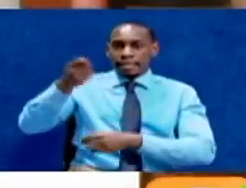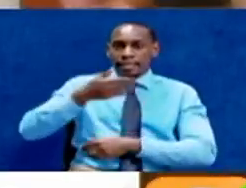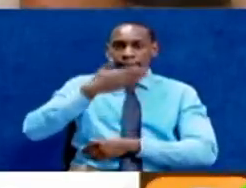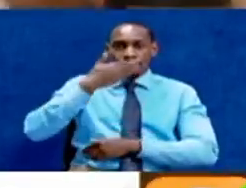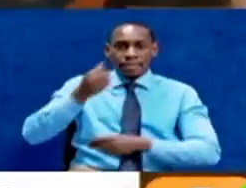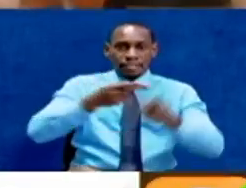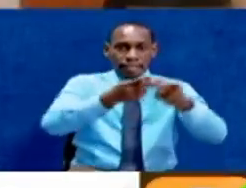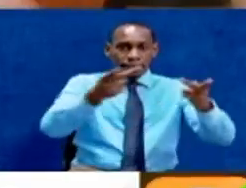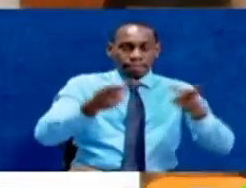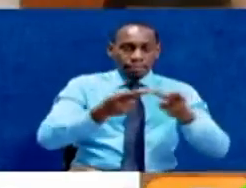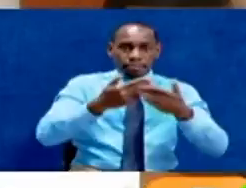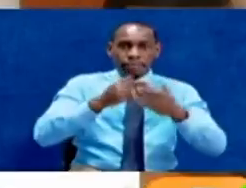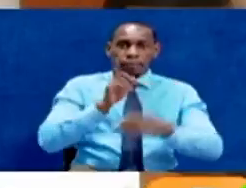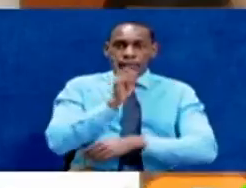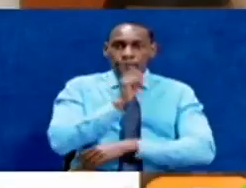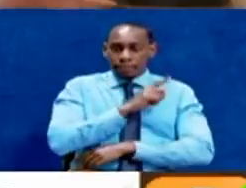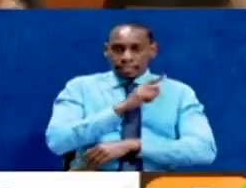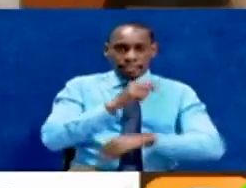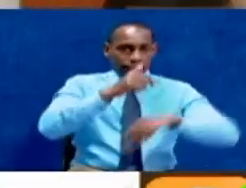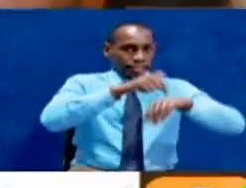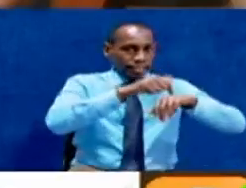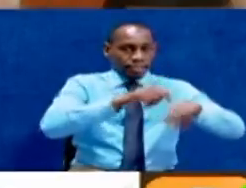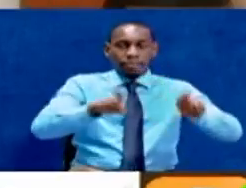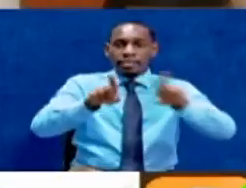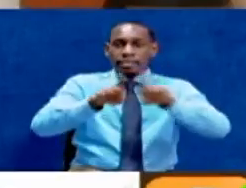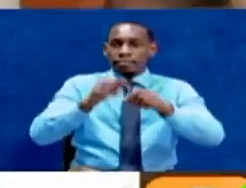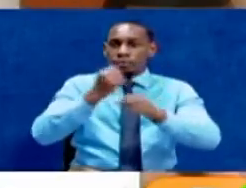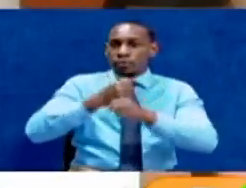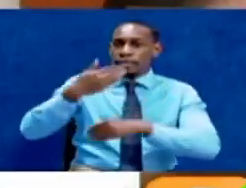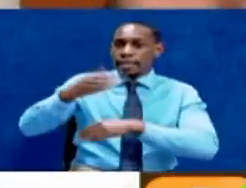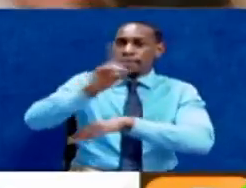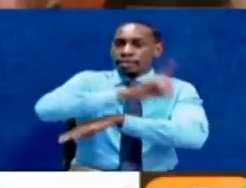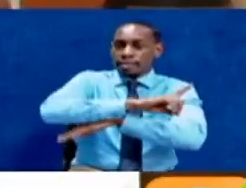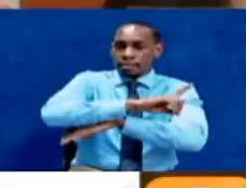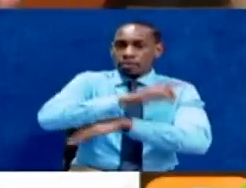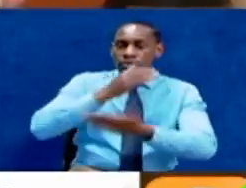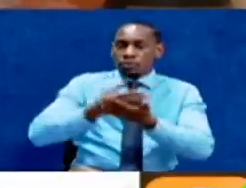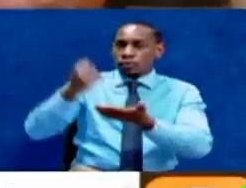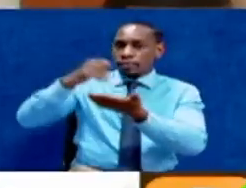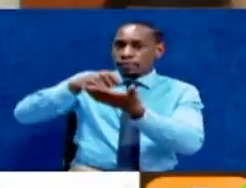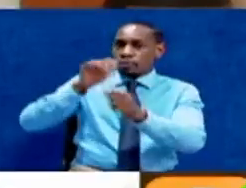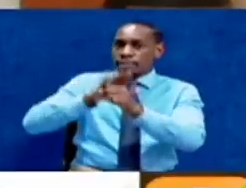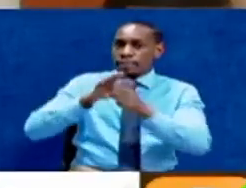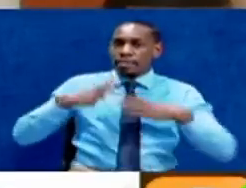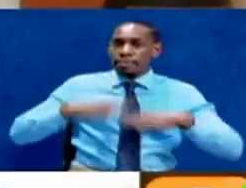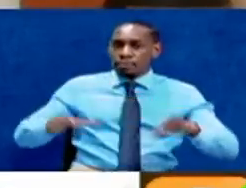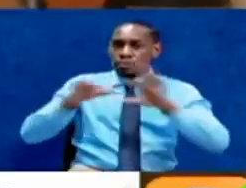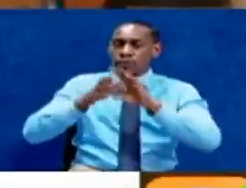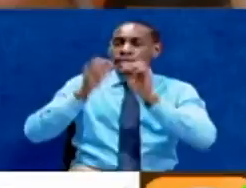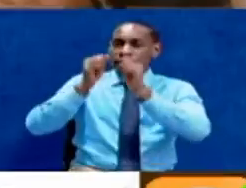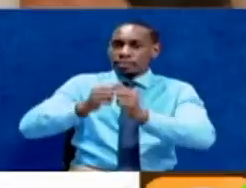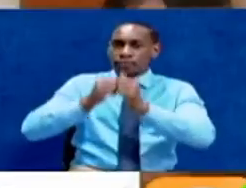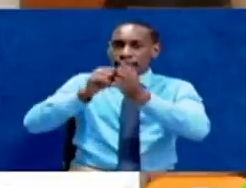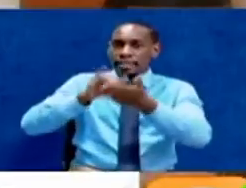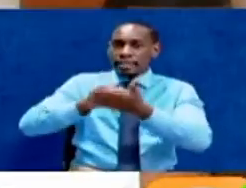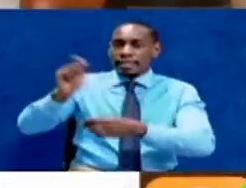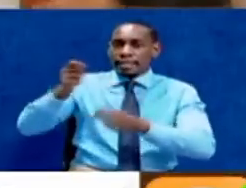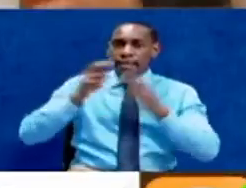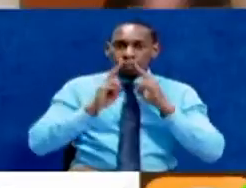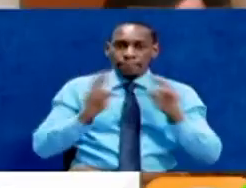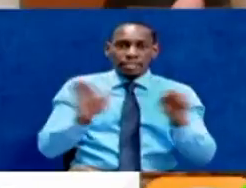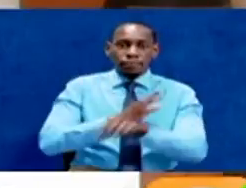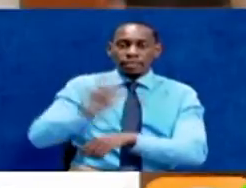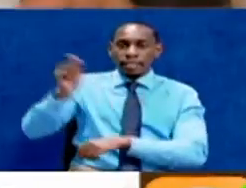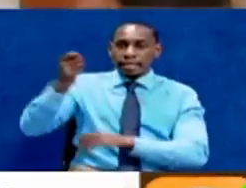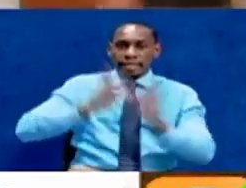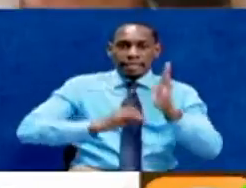place before we are done with this particular term. And we will do that every day by bringing in as many people as possible to join hands together to make sure Kenya is peaceful,